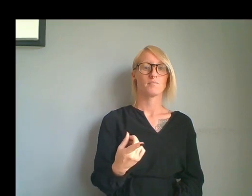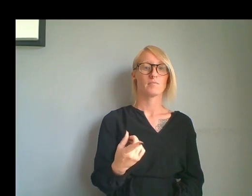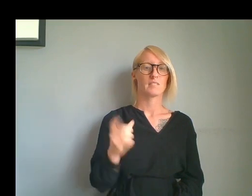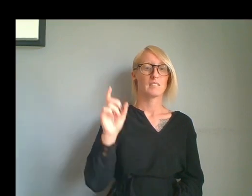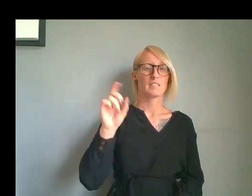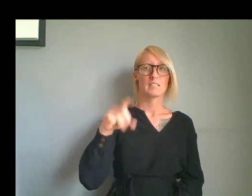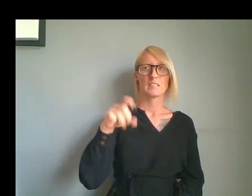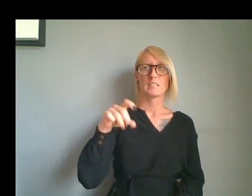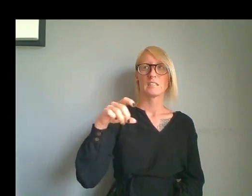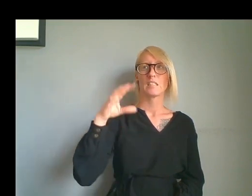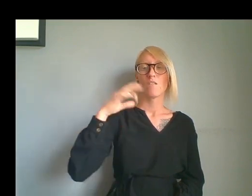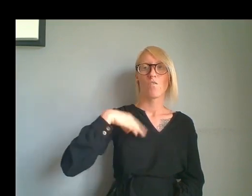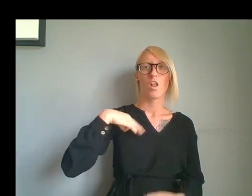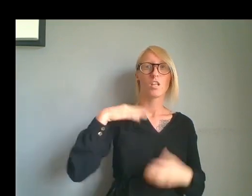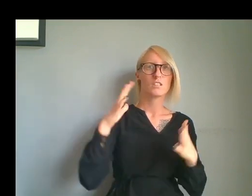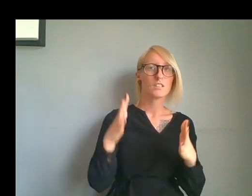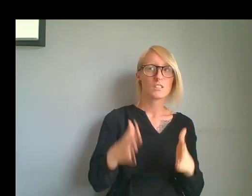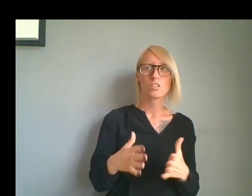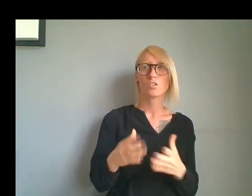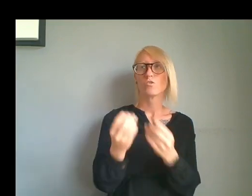keep sending out information.